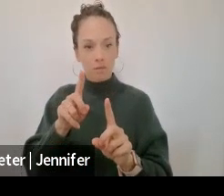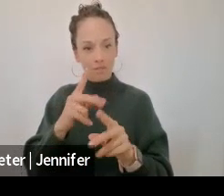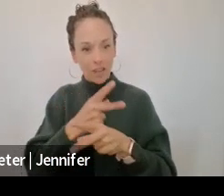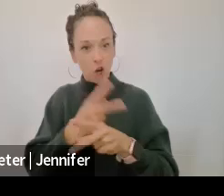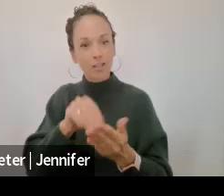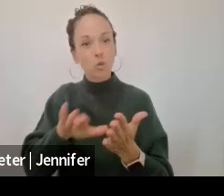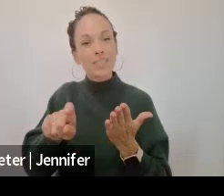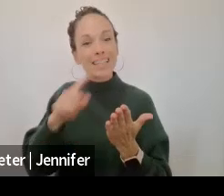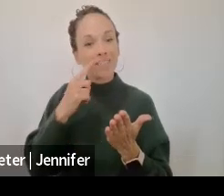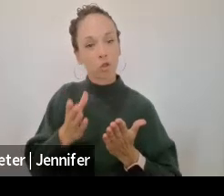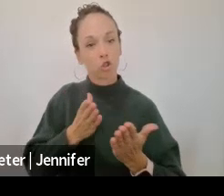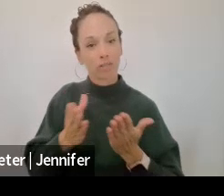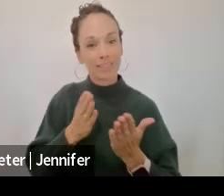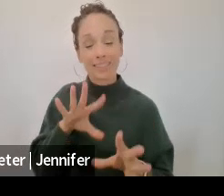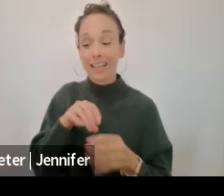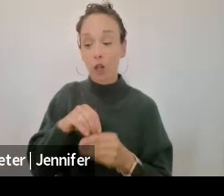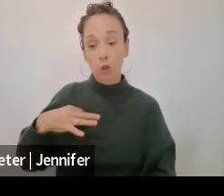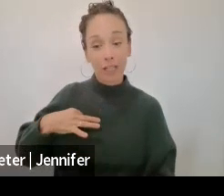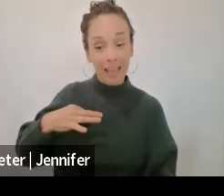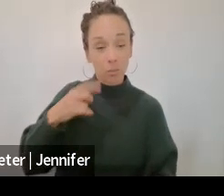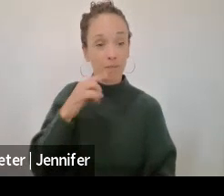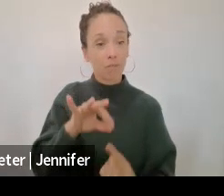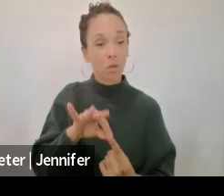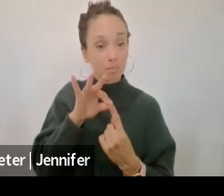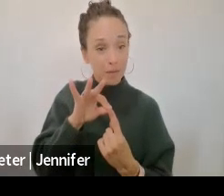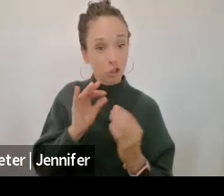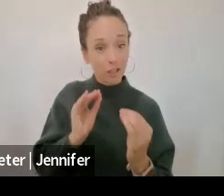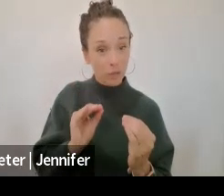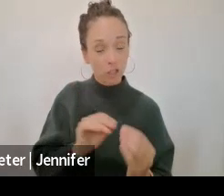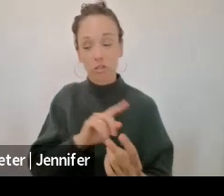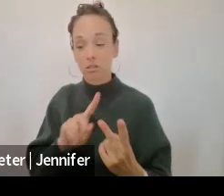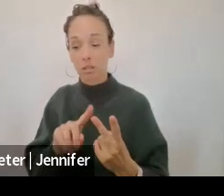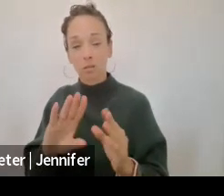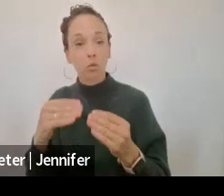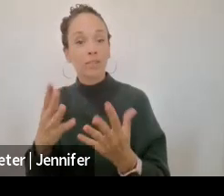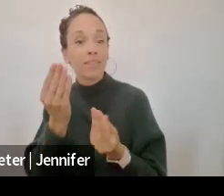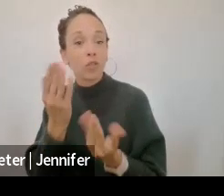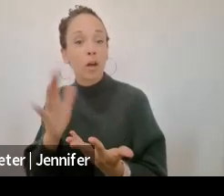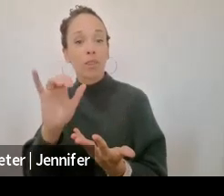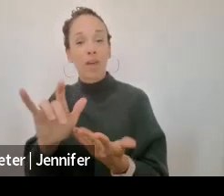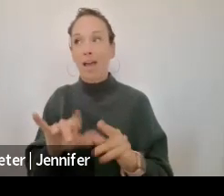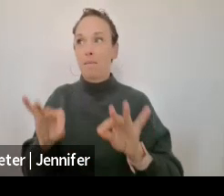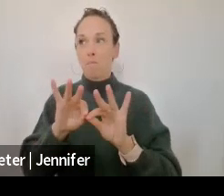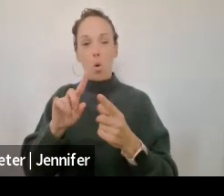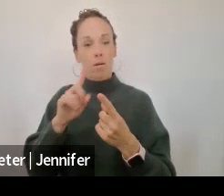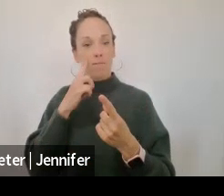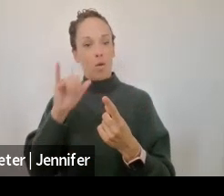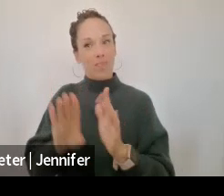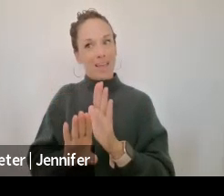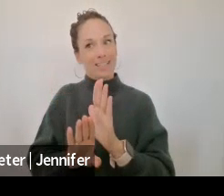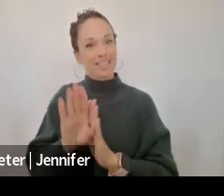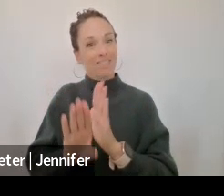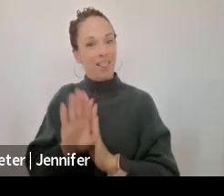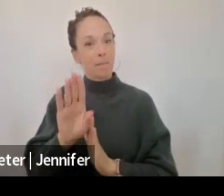of course, includes eligibility for special education and to provide information relevant to the development of individual